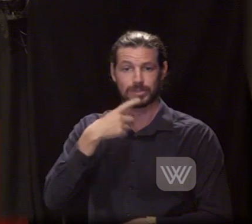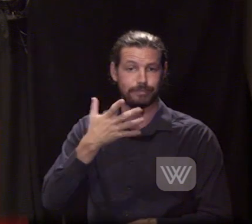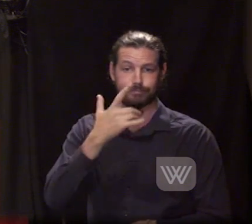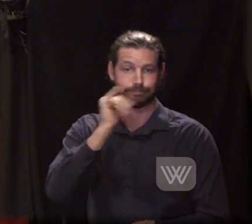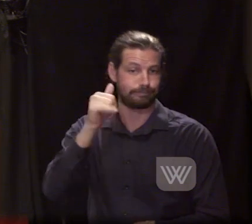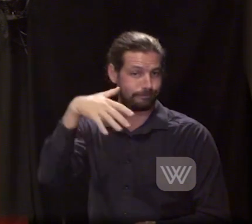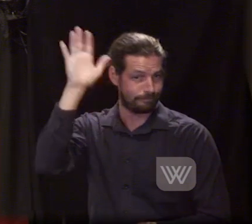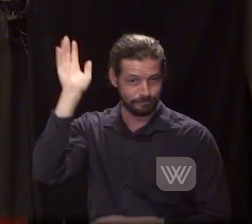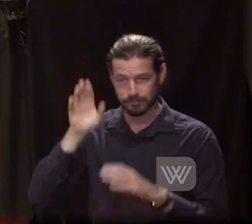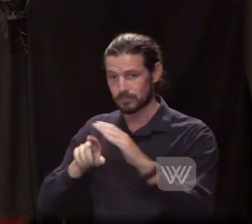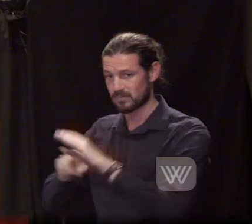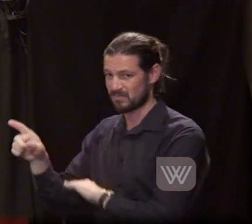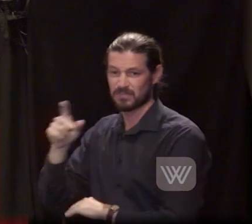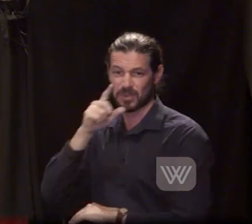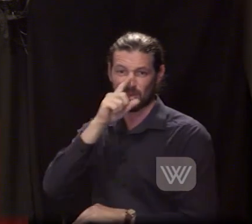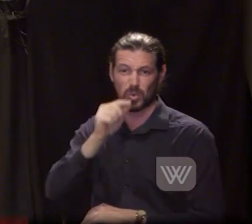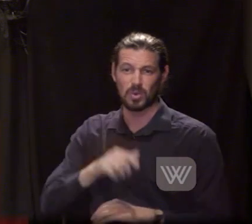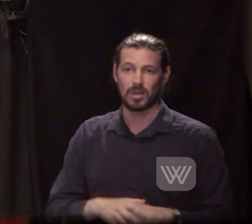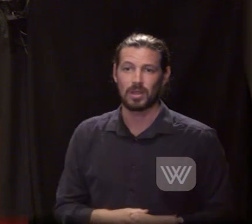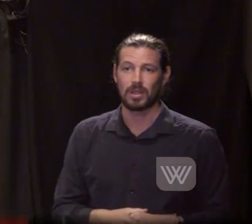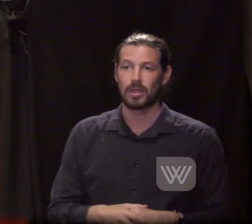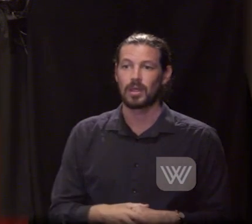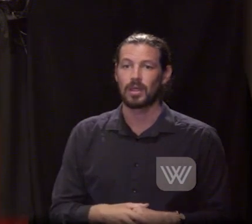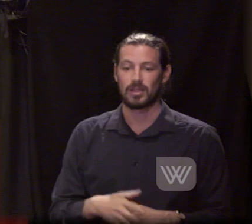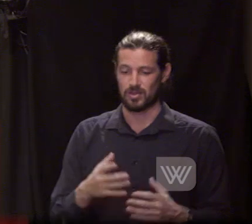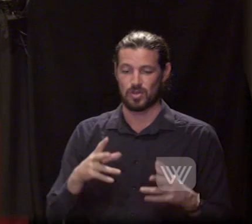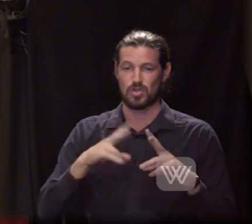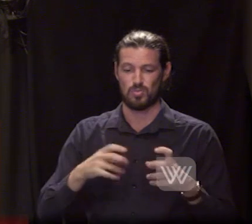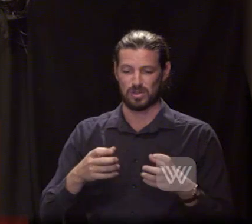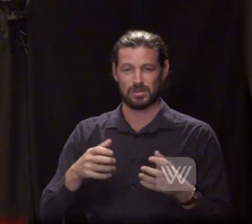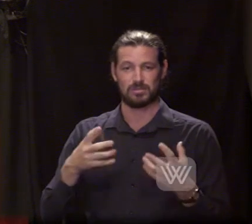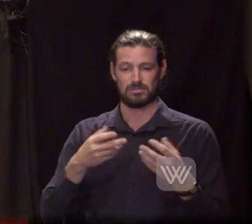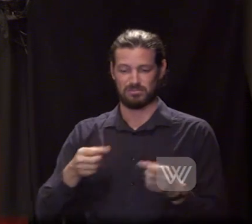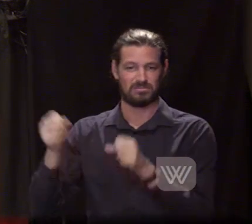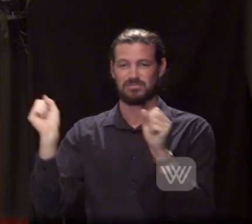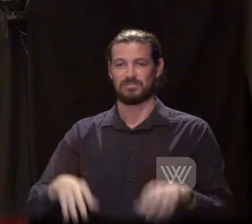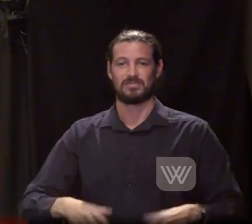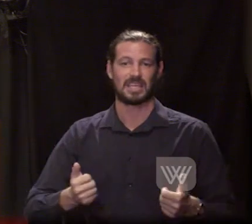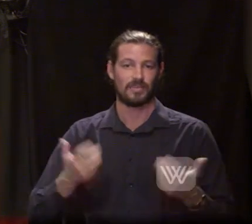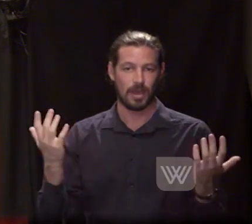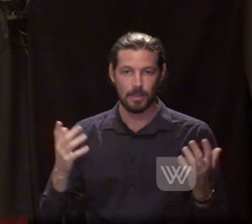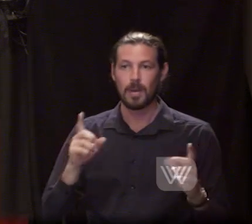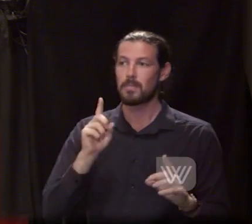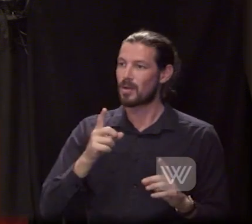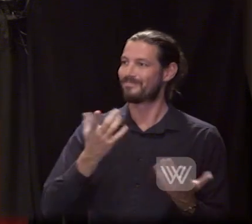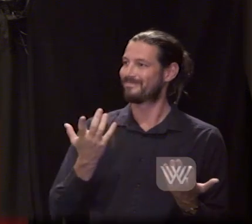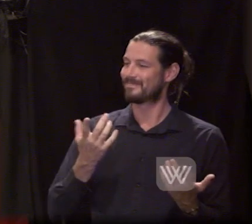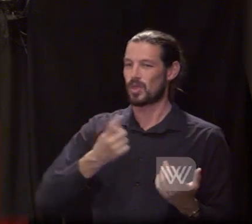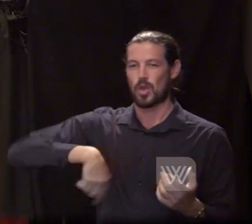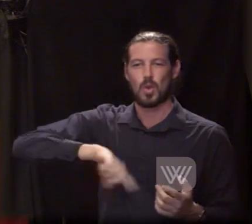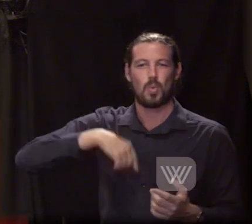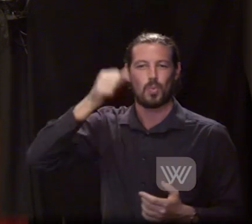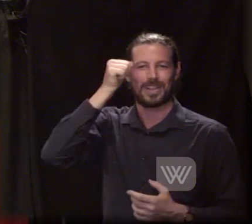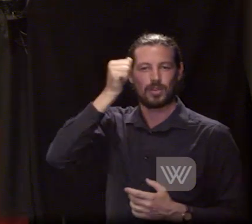have dropped any of the research, but we all had the knowledge that we were there for the entire year. We weren't going to be